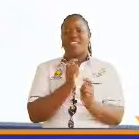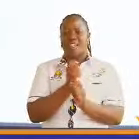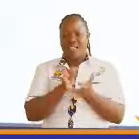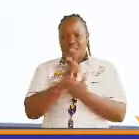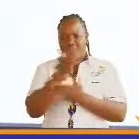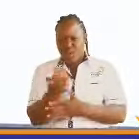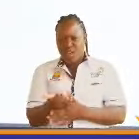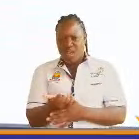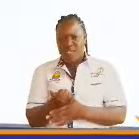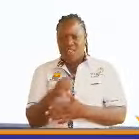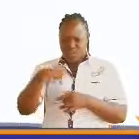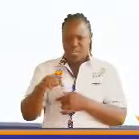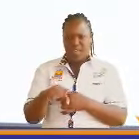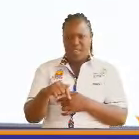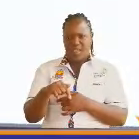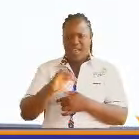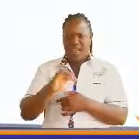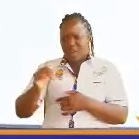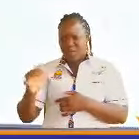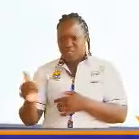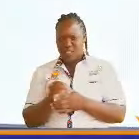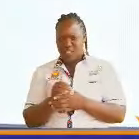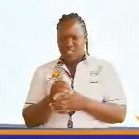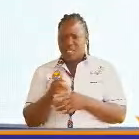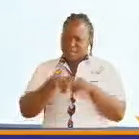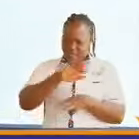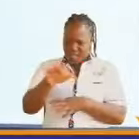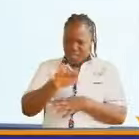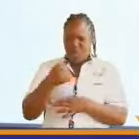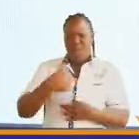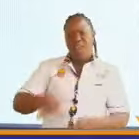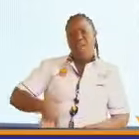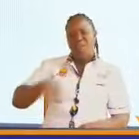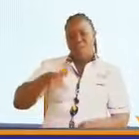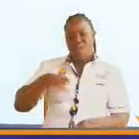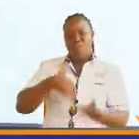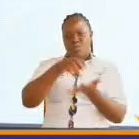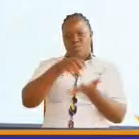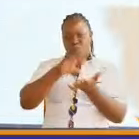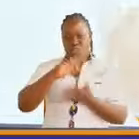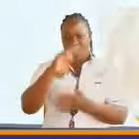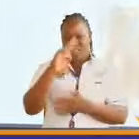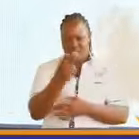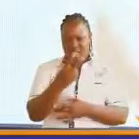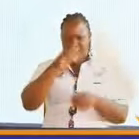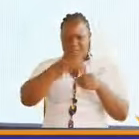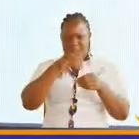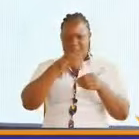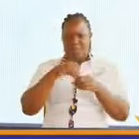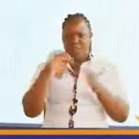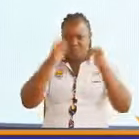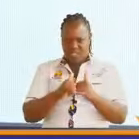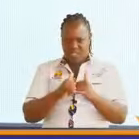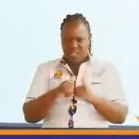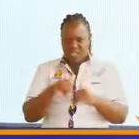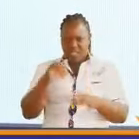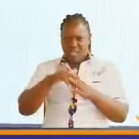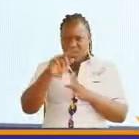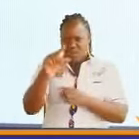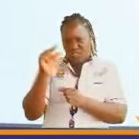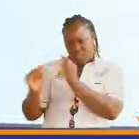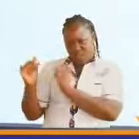is why today, as a county and as a region, we are proud to host this second investment conference. Within one